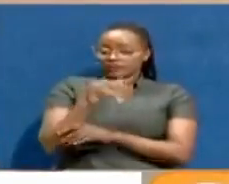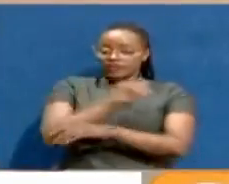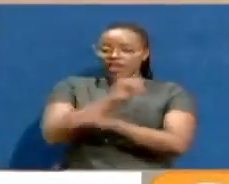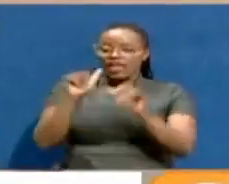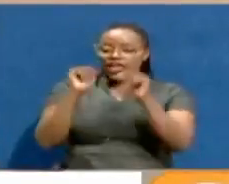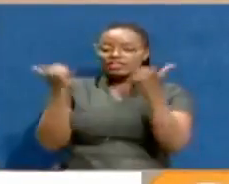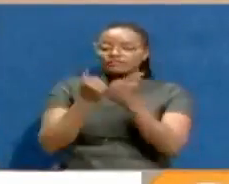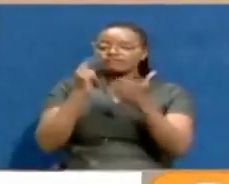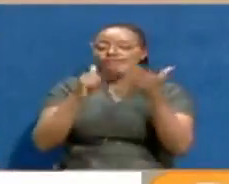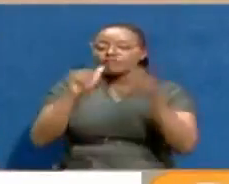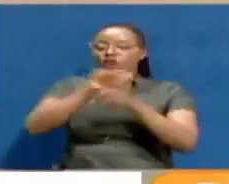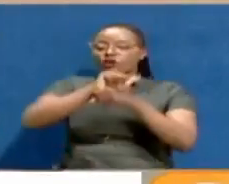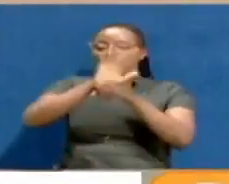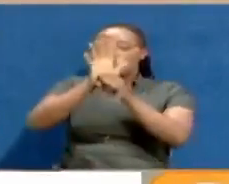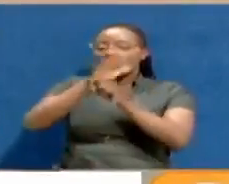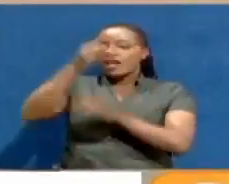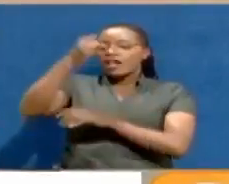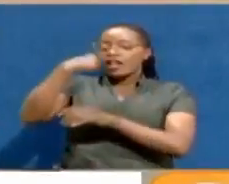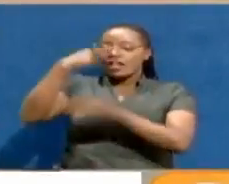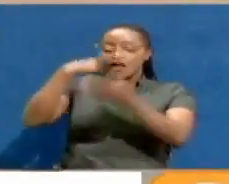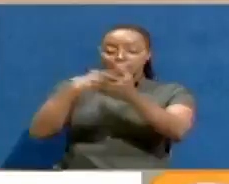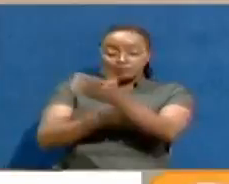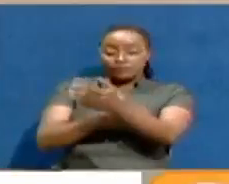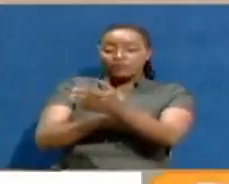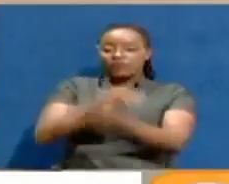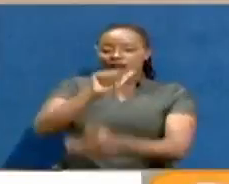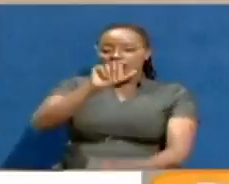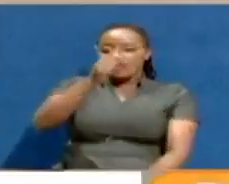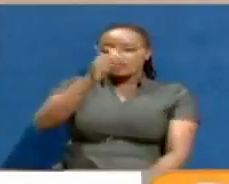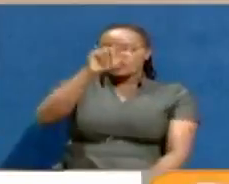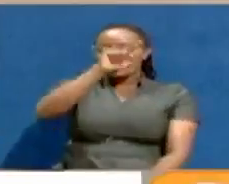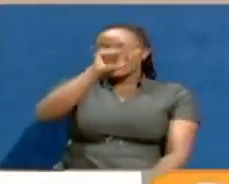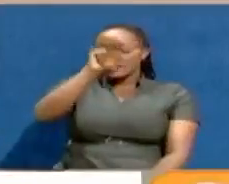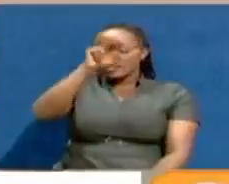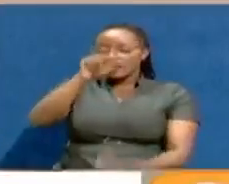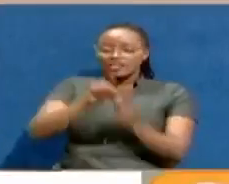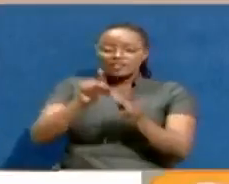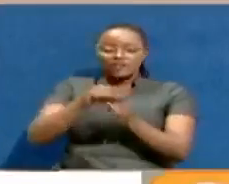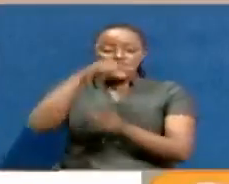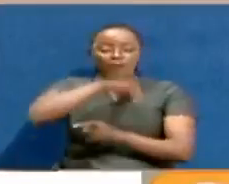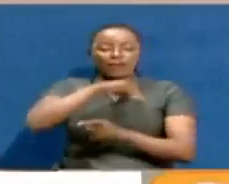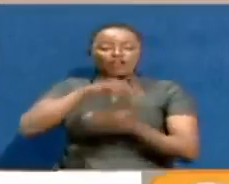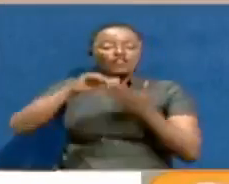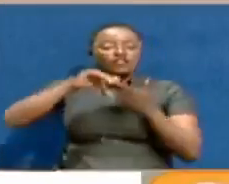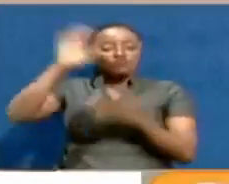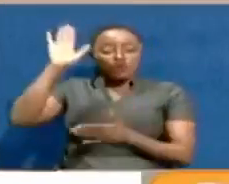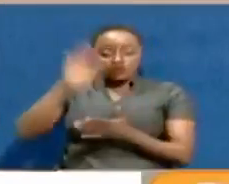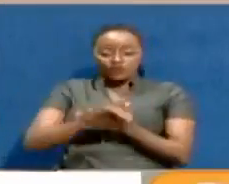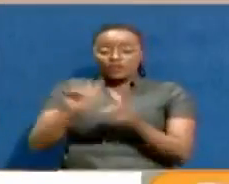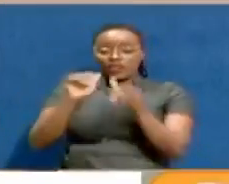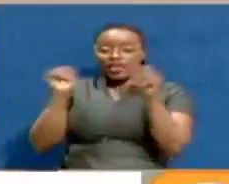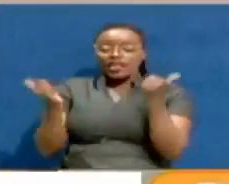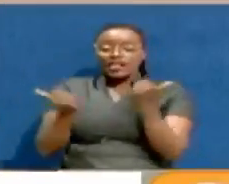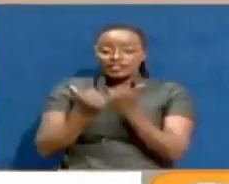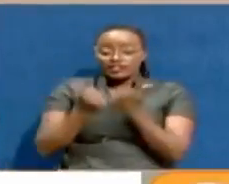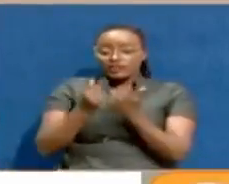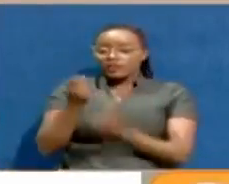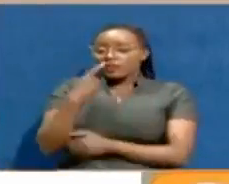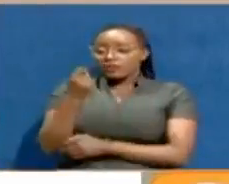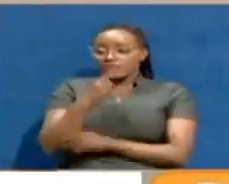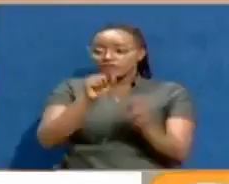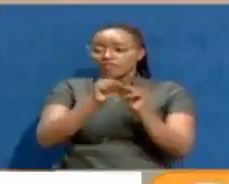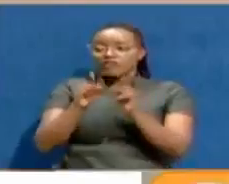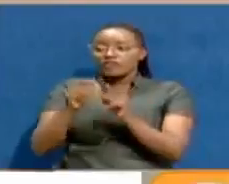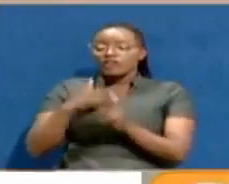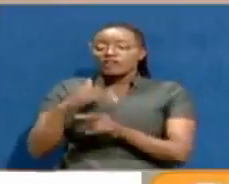the COVID-19 vaccine AstraZeneca's benefits still outweigh the risks. The agency's